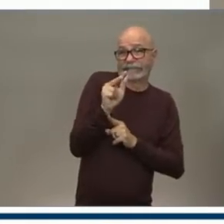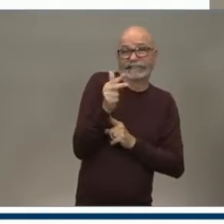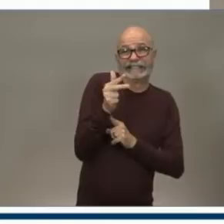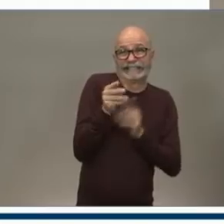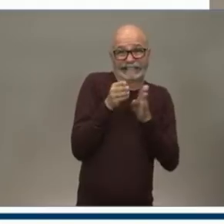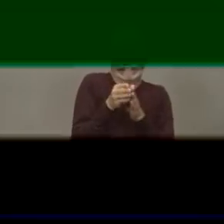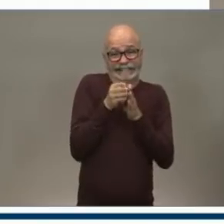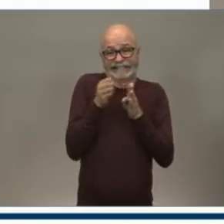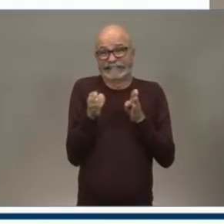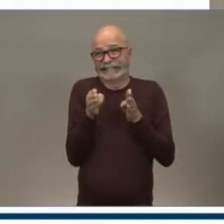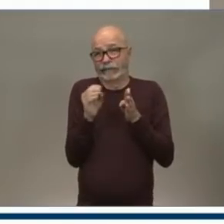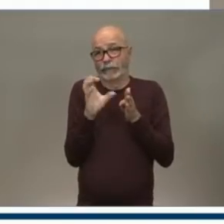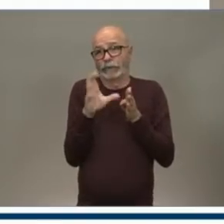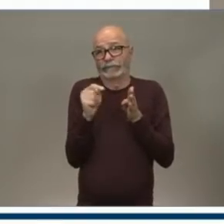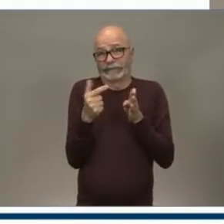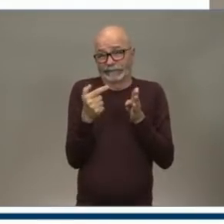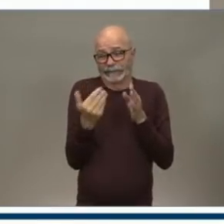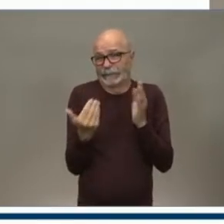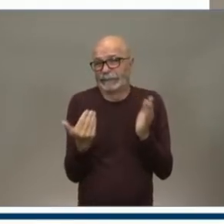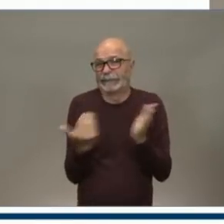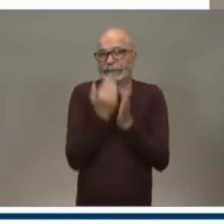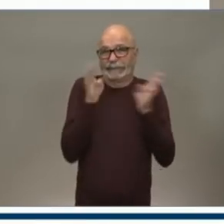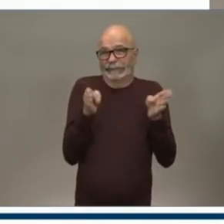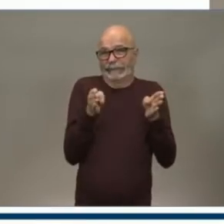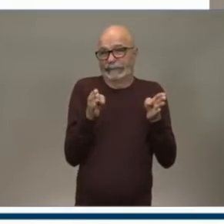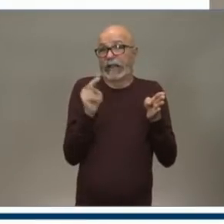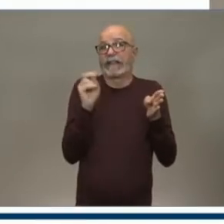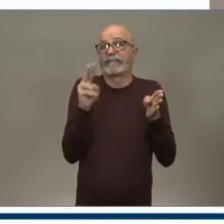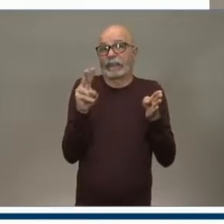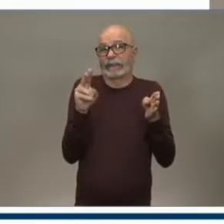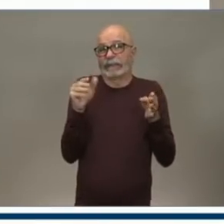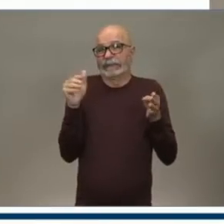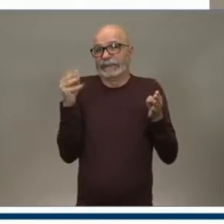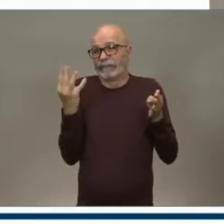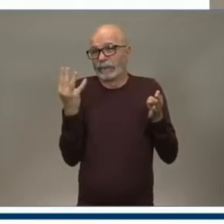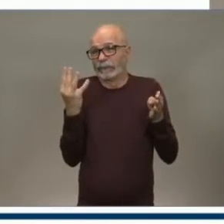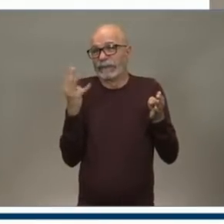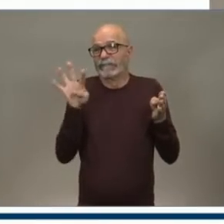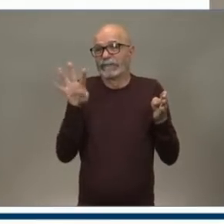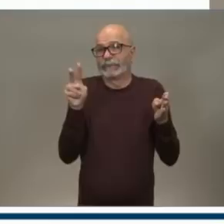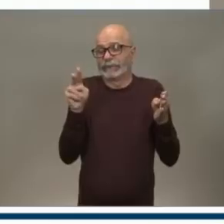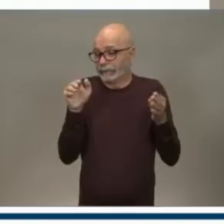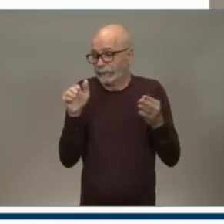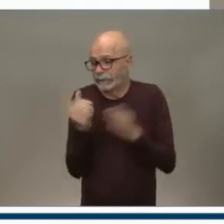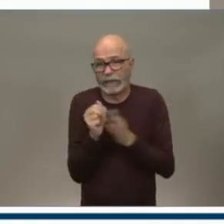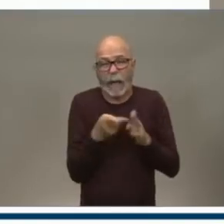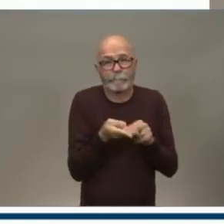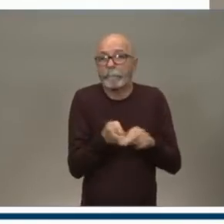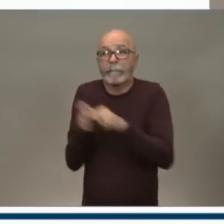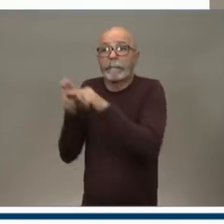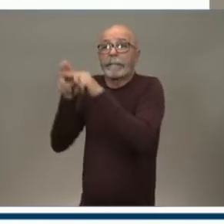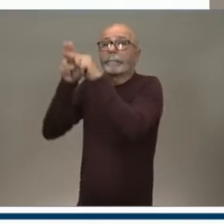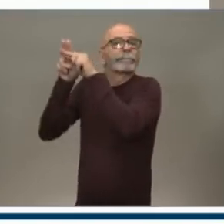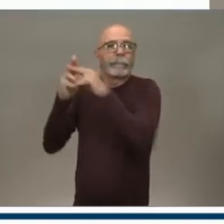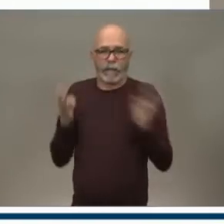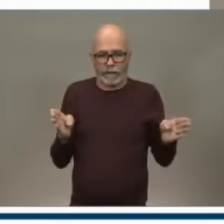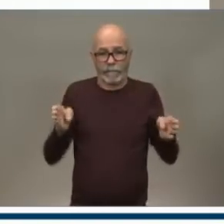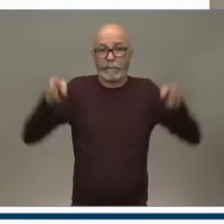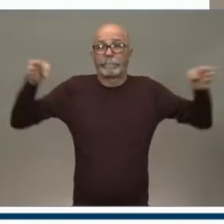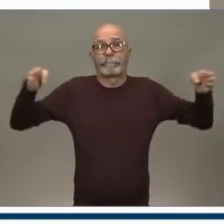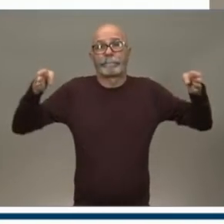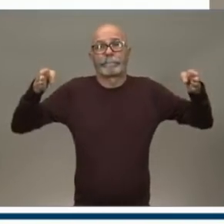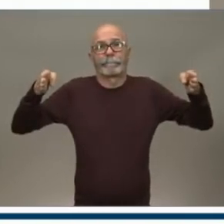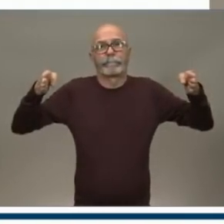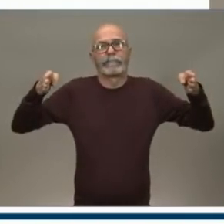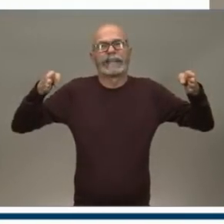new cases, and so far in November we've had 42. That's a trajectory we can't continue to